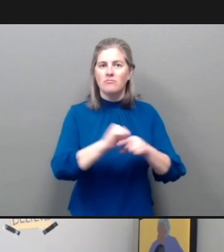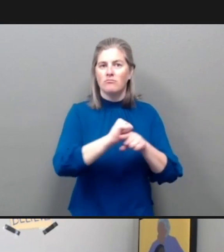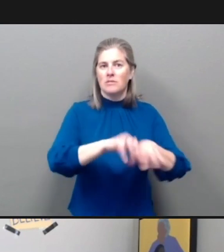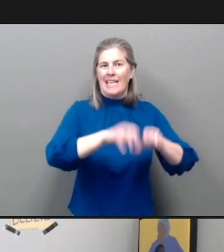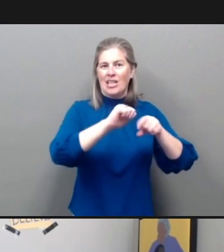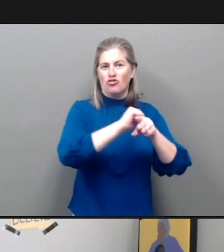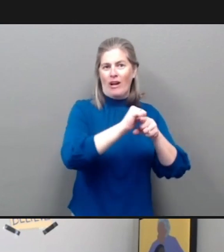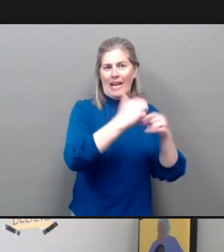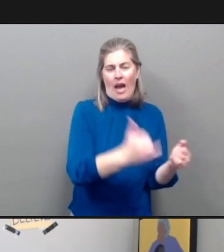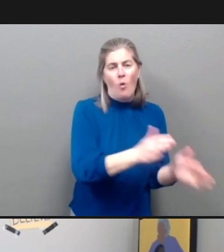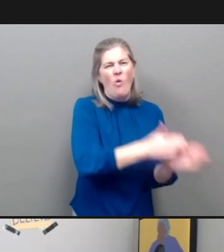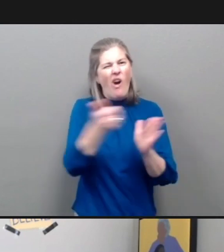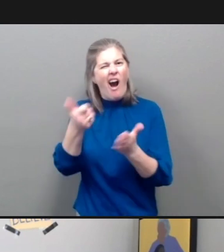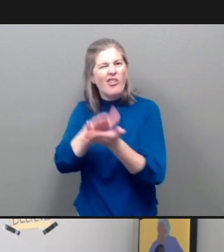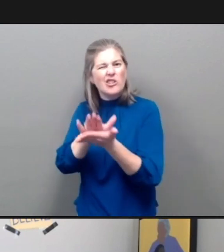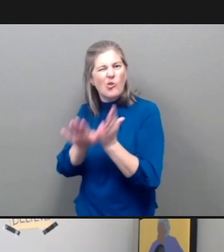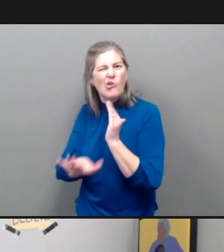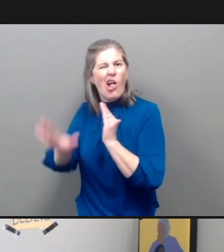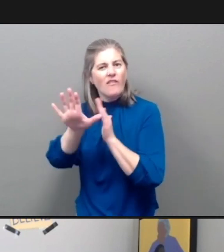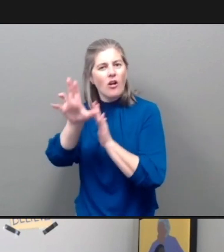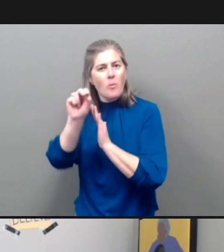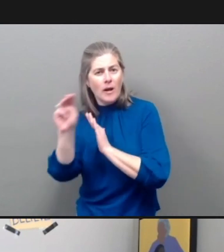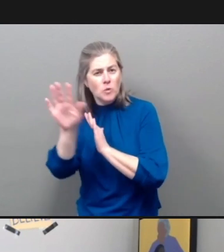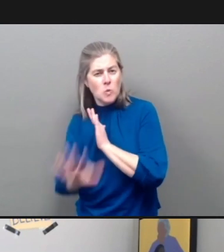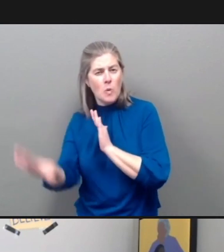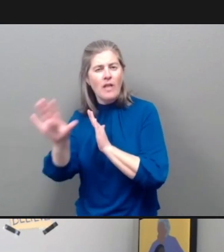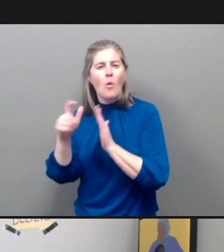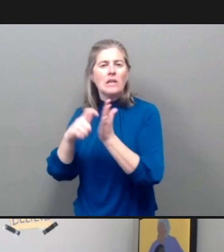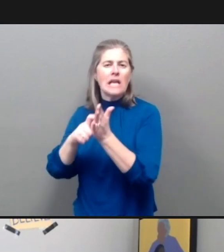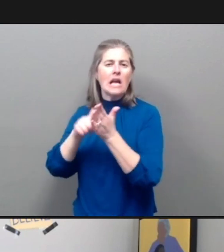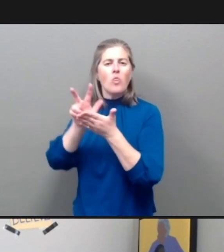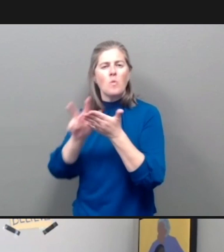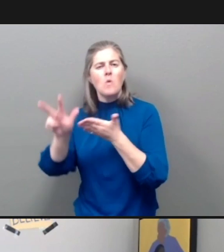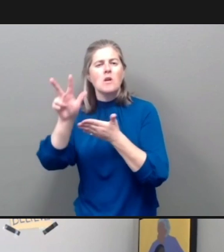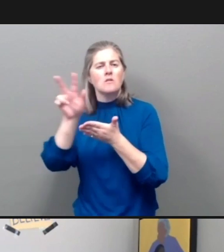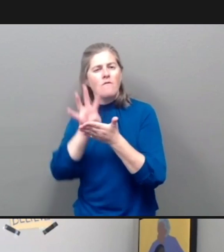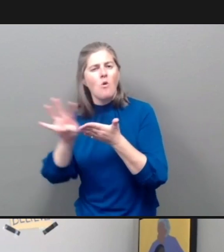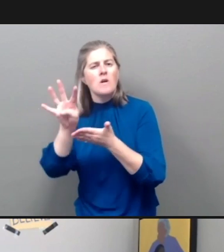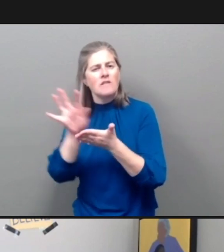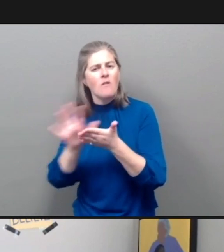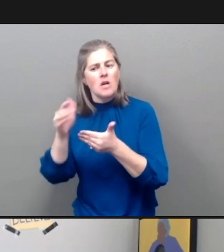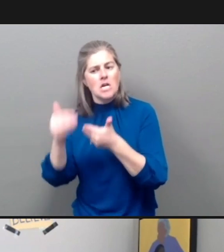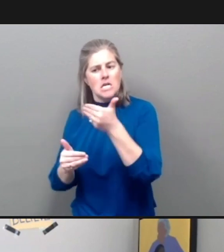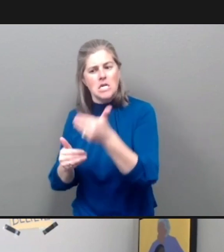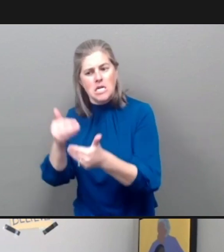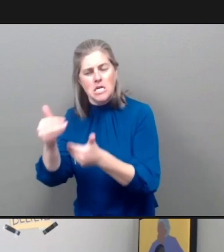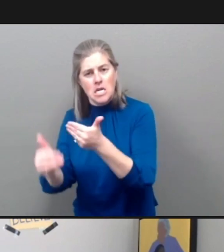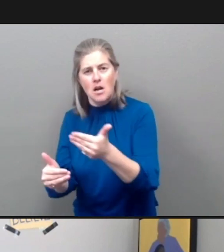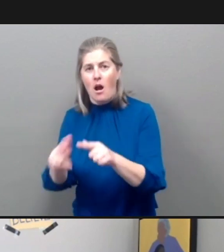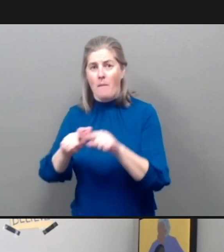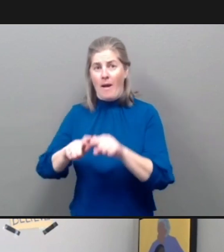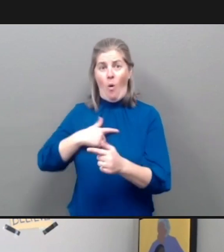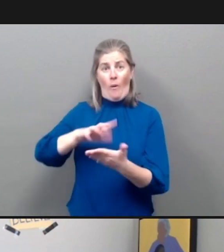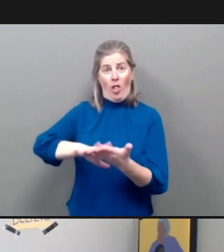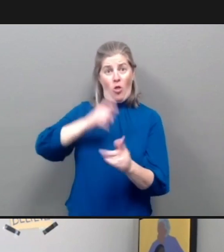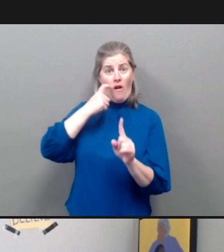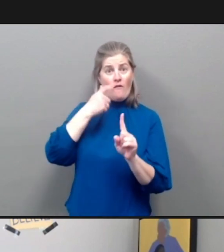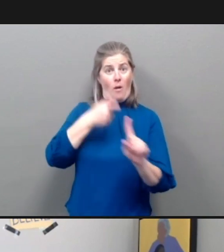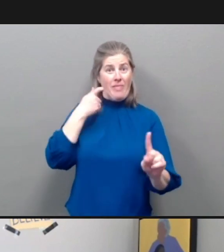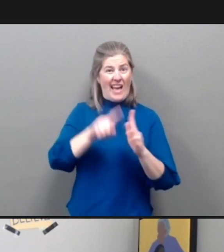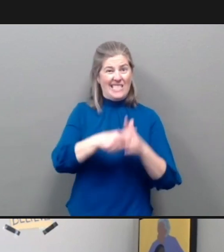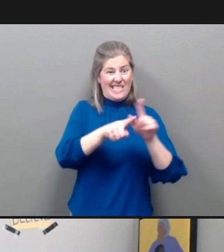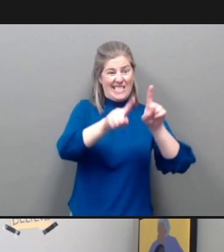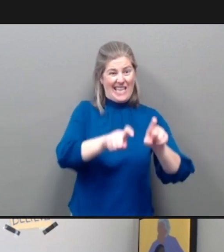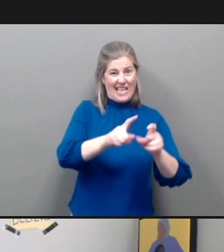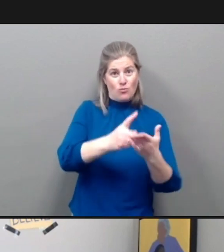Other schools across New Mexico will take 3, 4, or 5 weeks. And based on what we learned from the pilot in